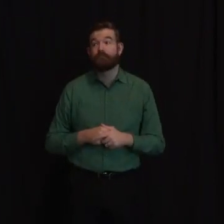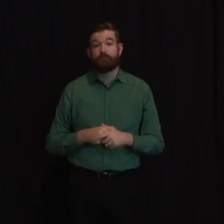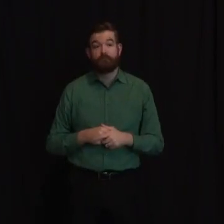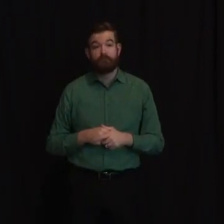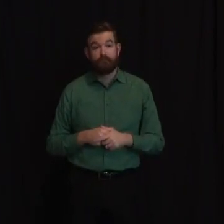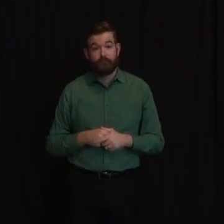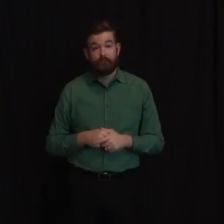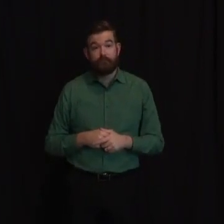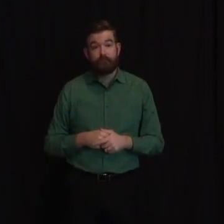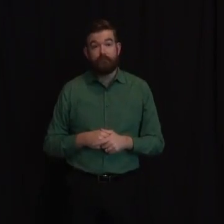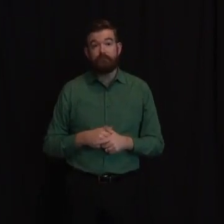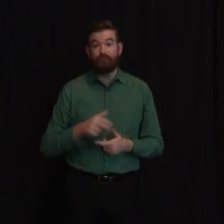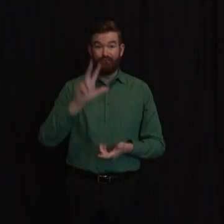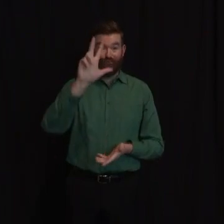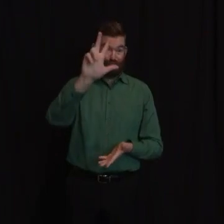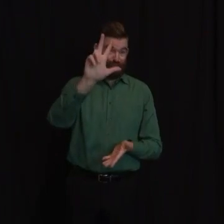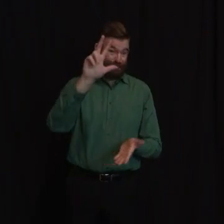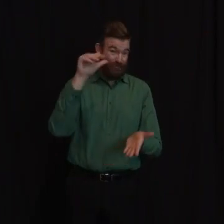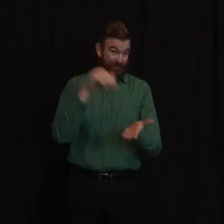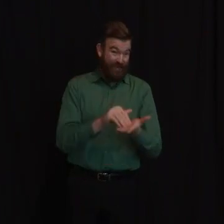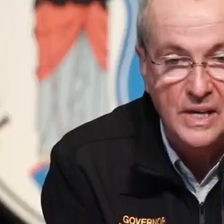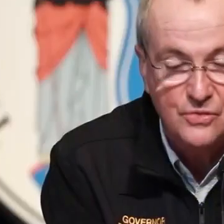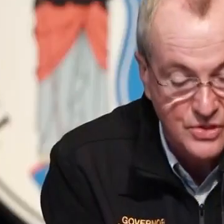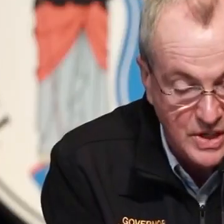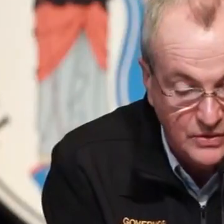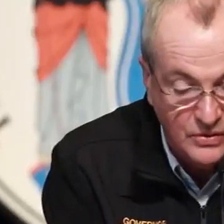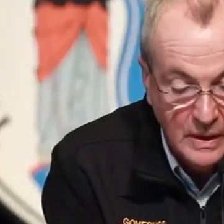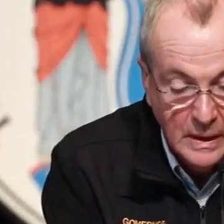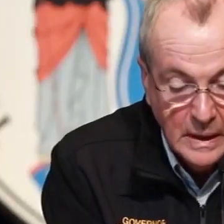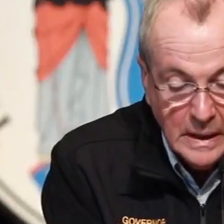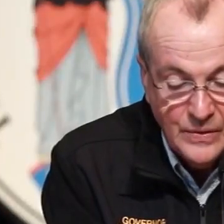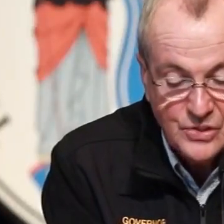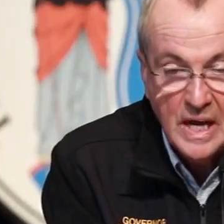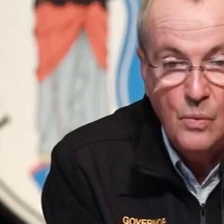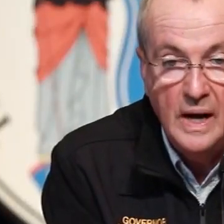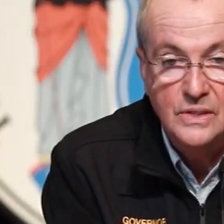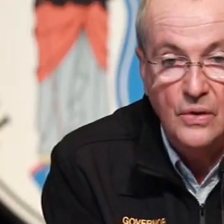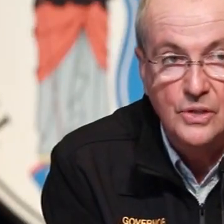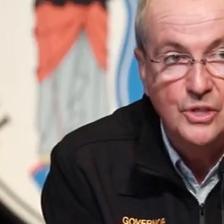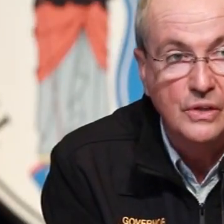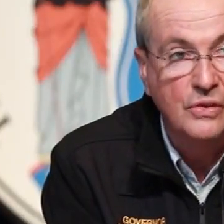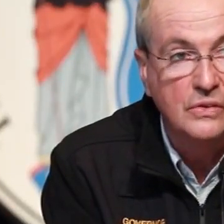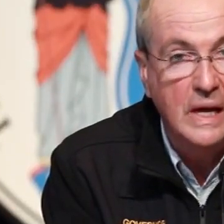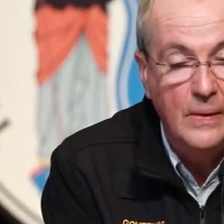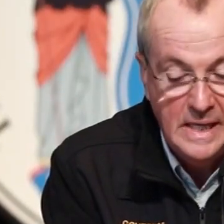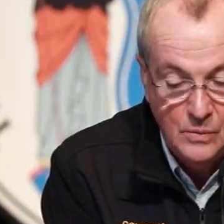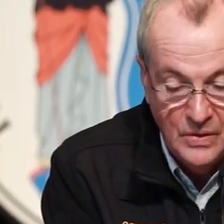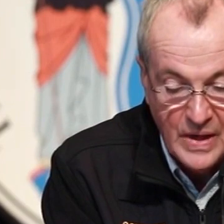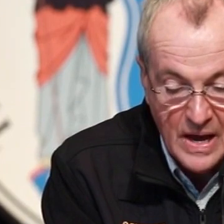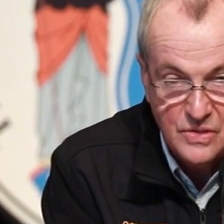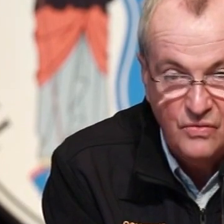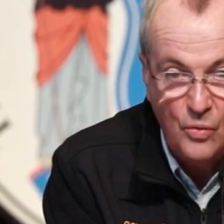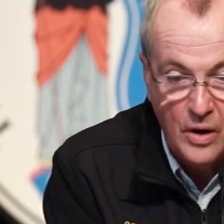reporting 3,026 new confirmed test results, and the statewide total, as you can see, is now